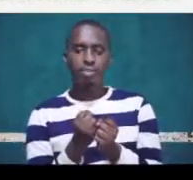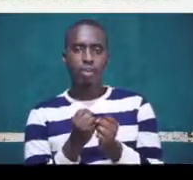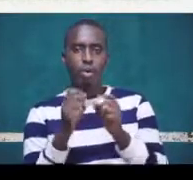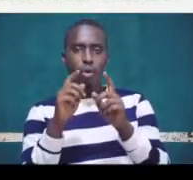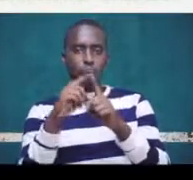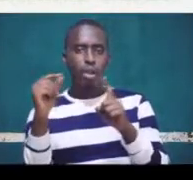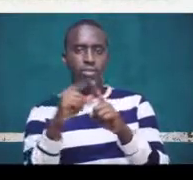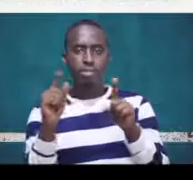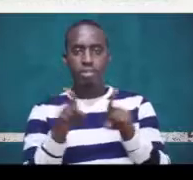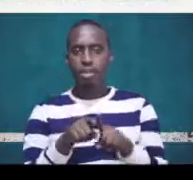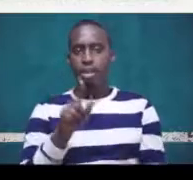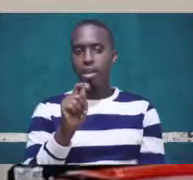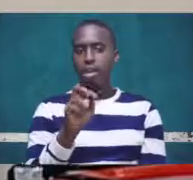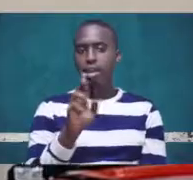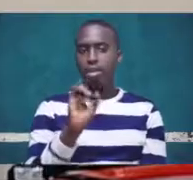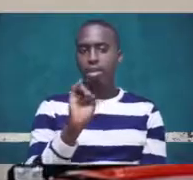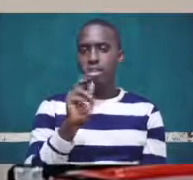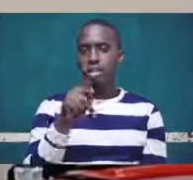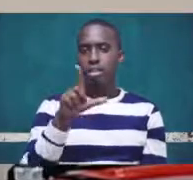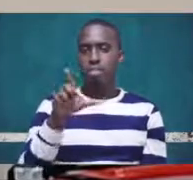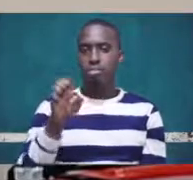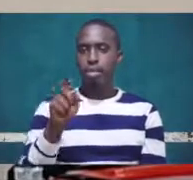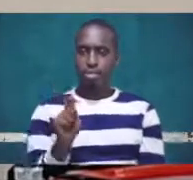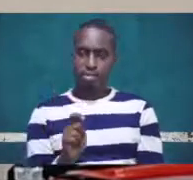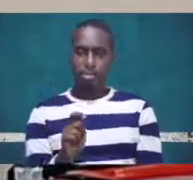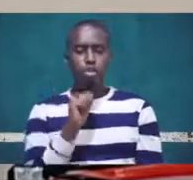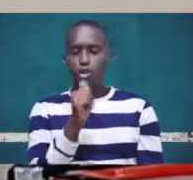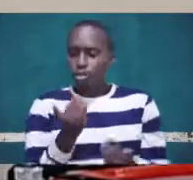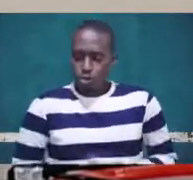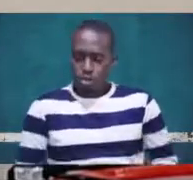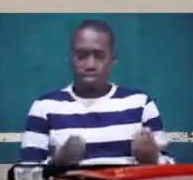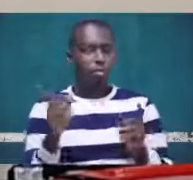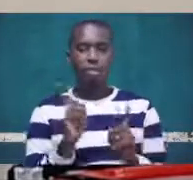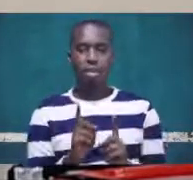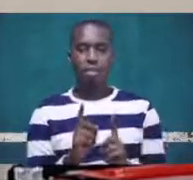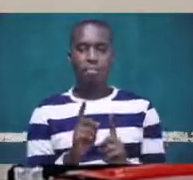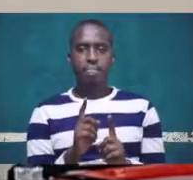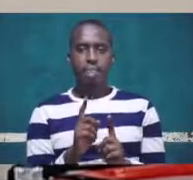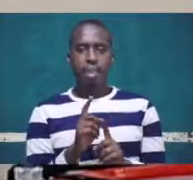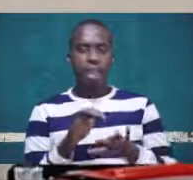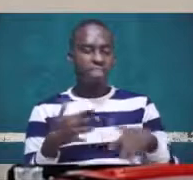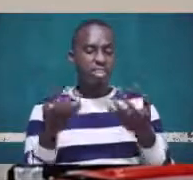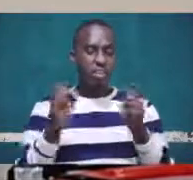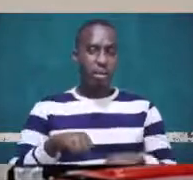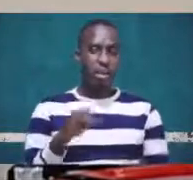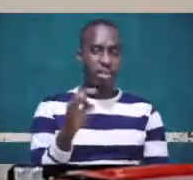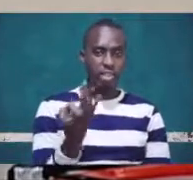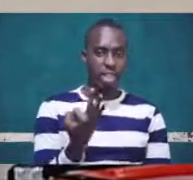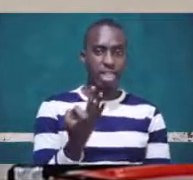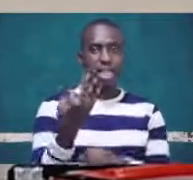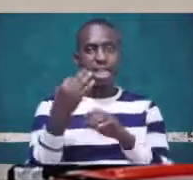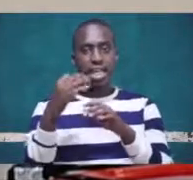triplets. They are not twins, but triplets. Can it be a